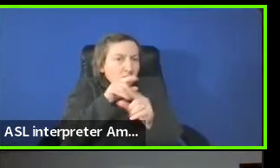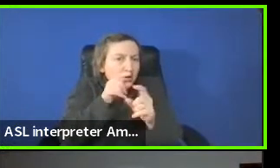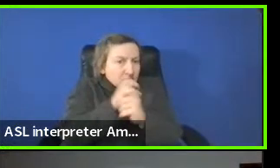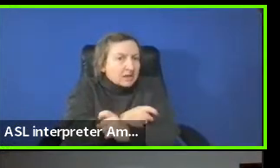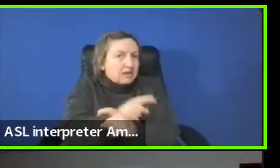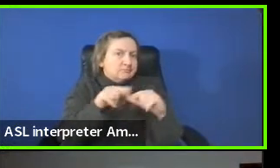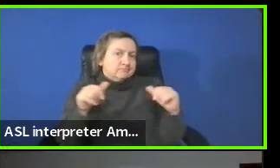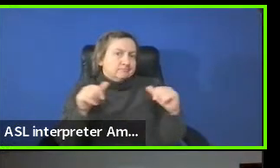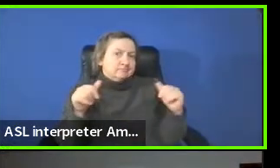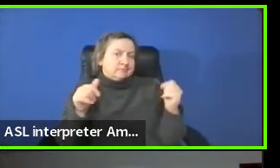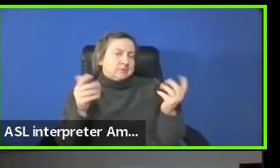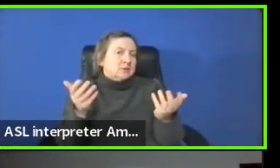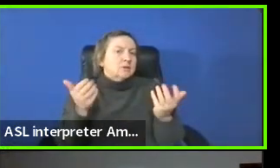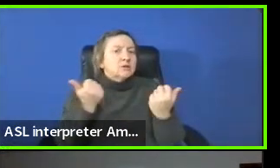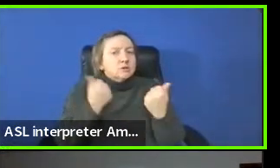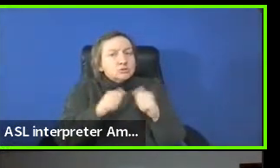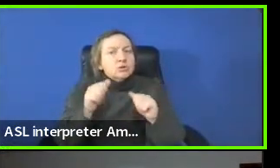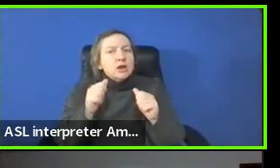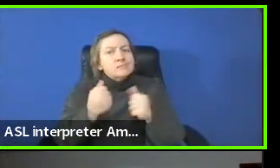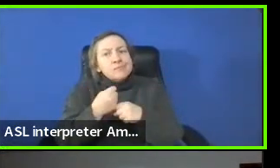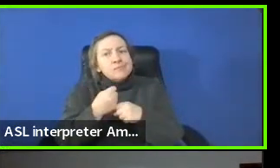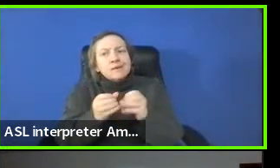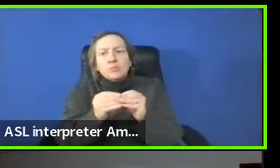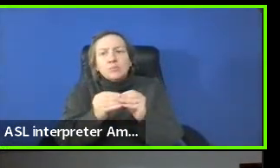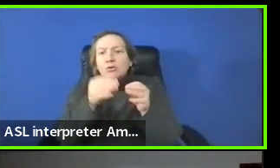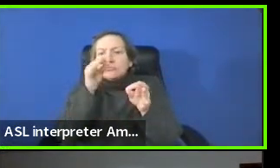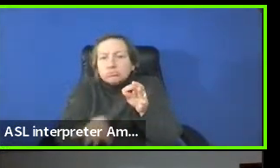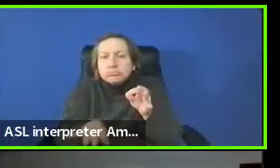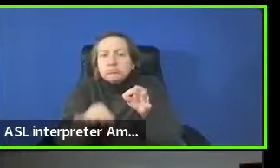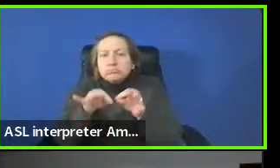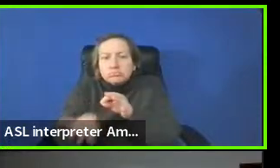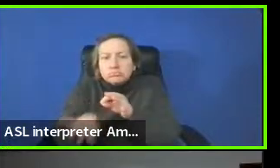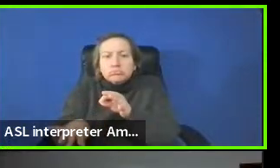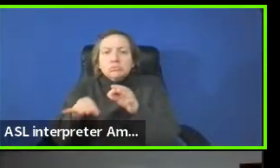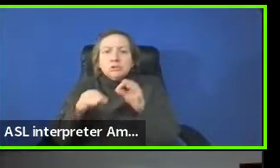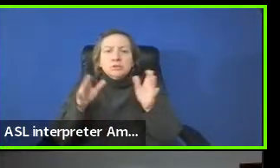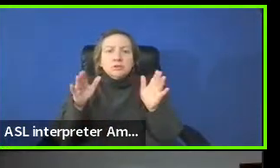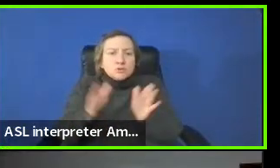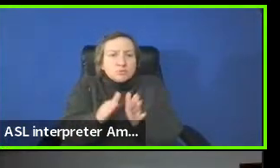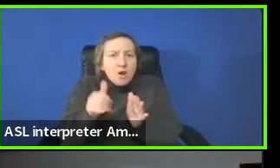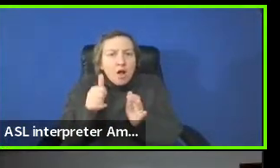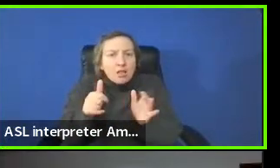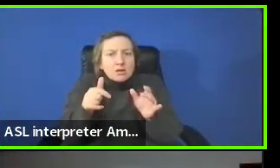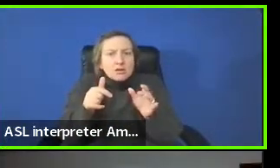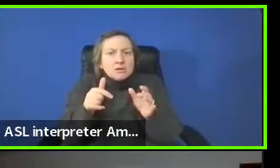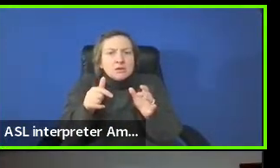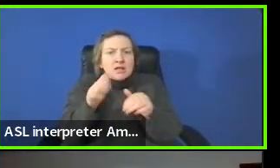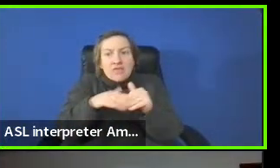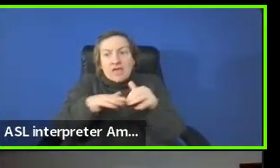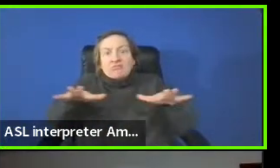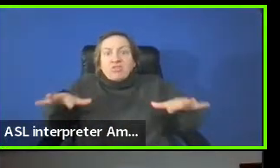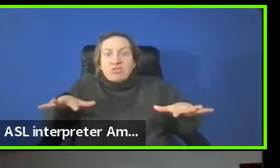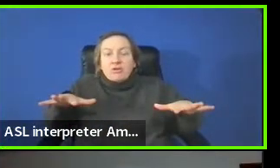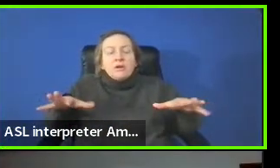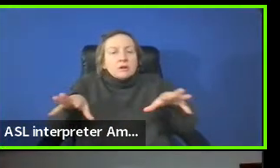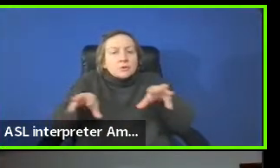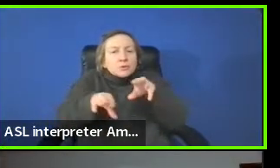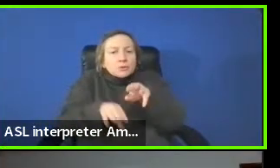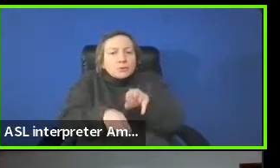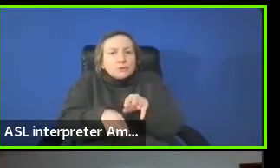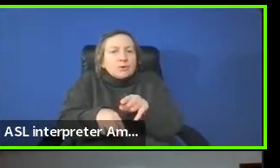in an attempt to simplify all that and make it smaller is where the half and the no interchanges come